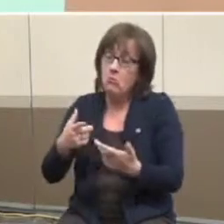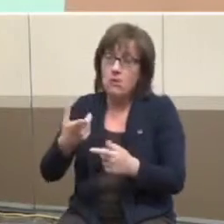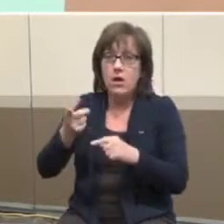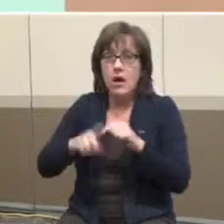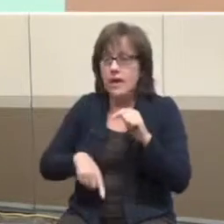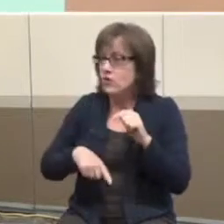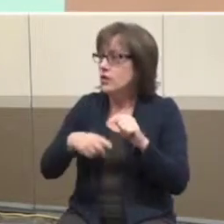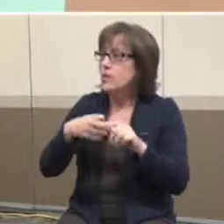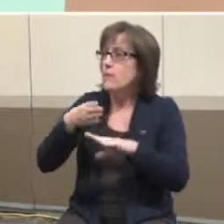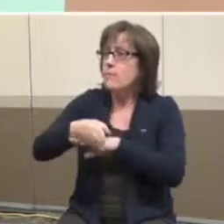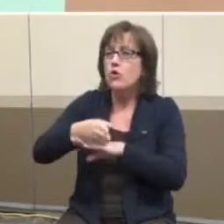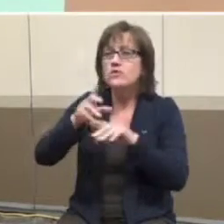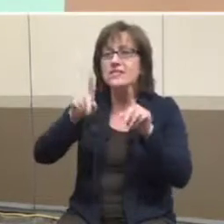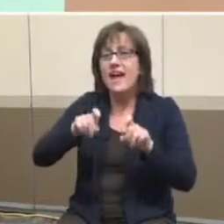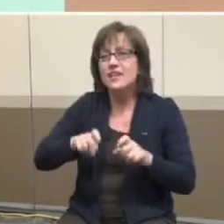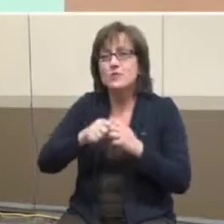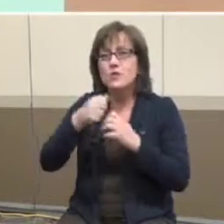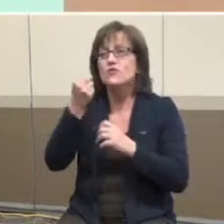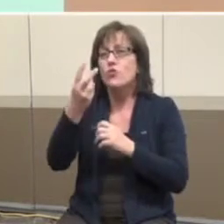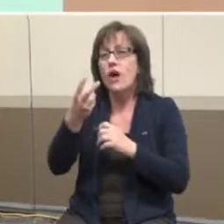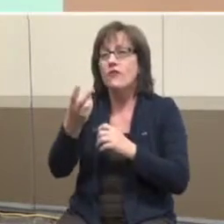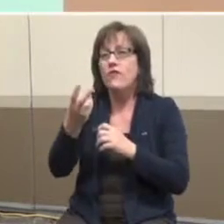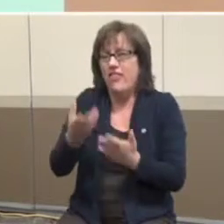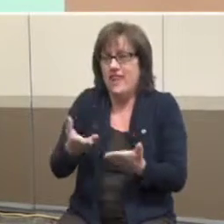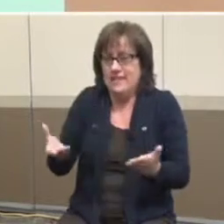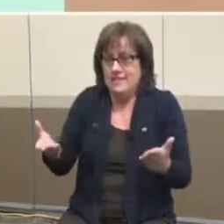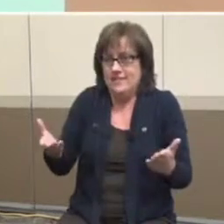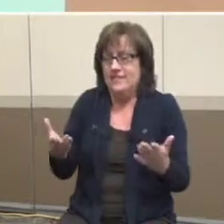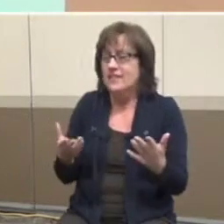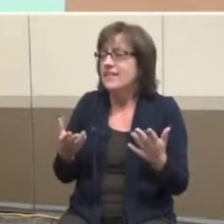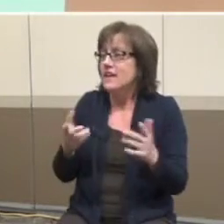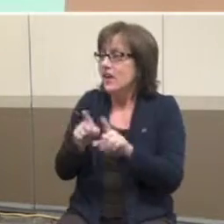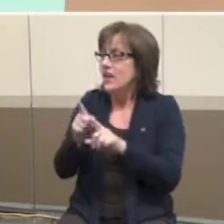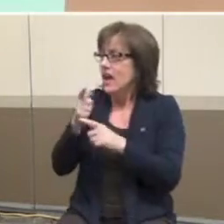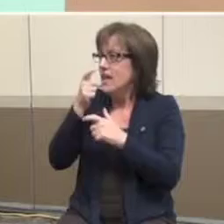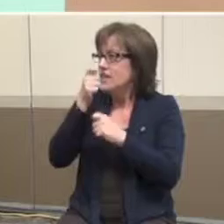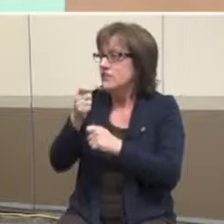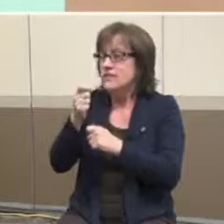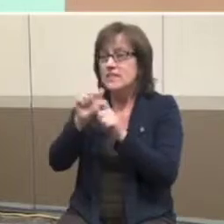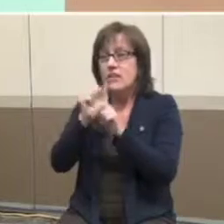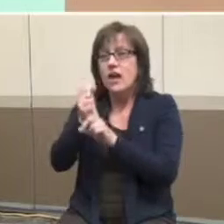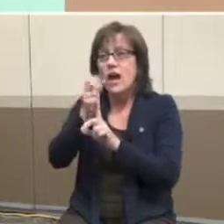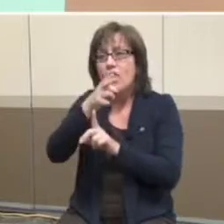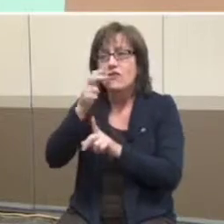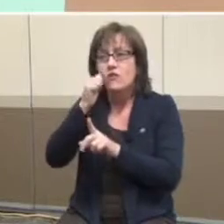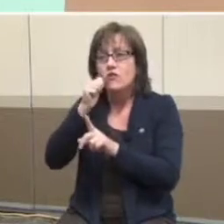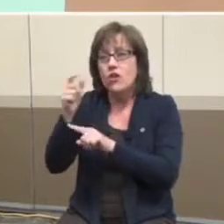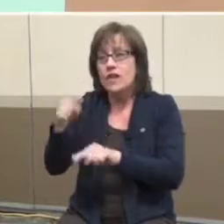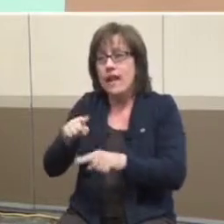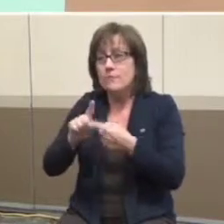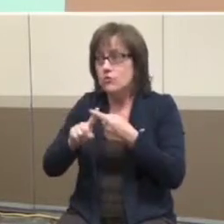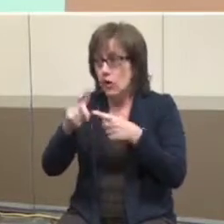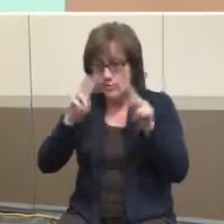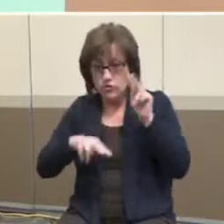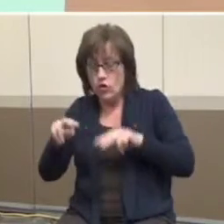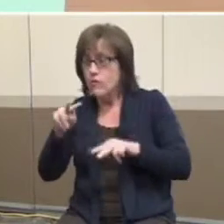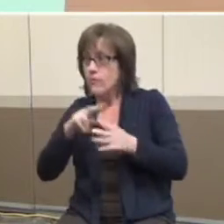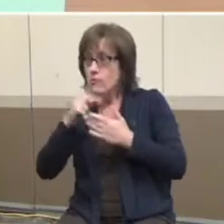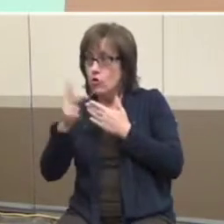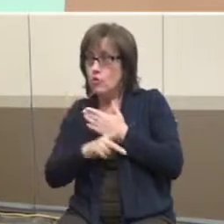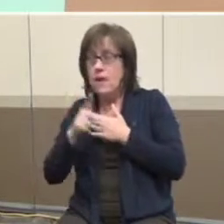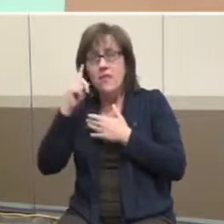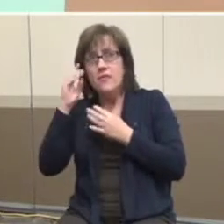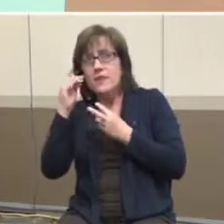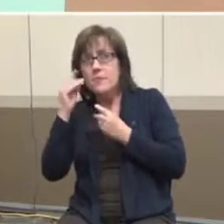12 items. I also had an interesting situation where we had a hard of hearing girl come to our program to observe. She was thinking about becoming a deaf